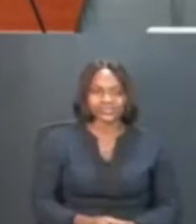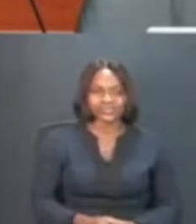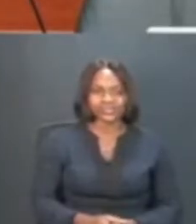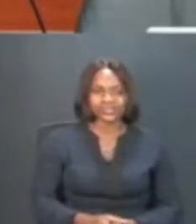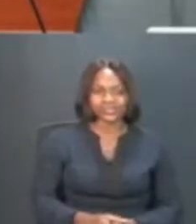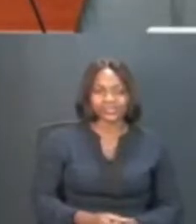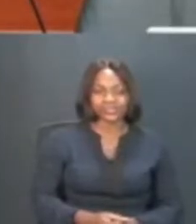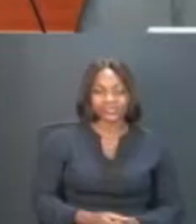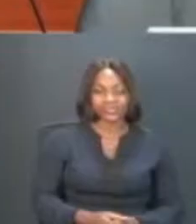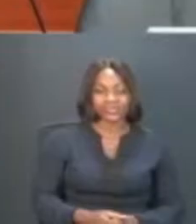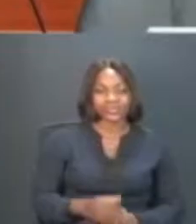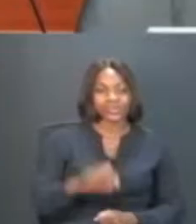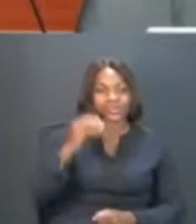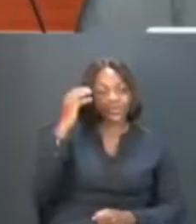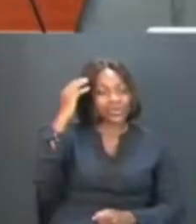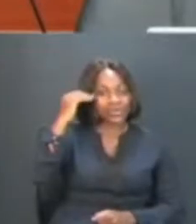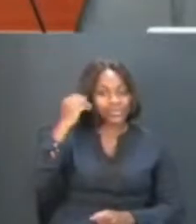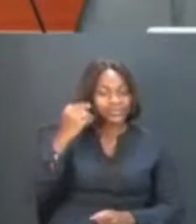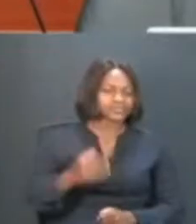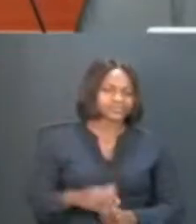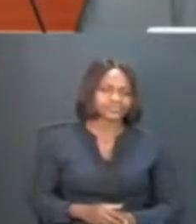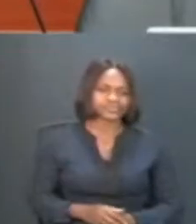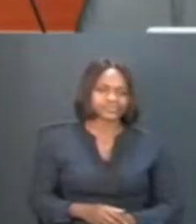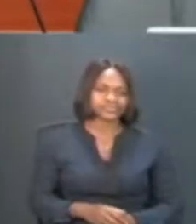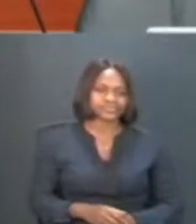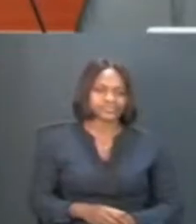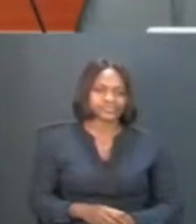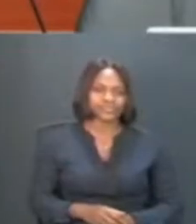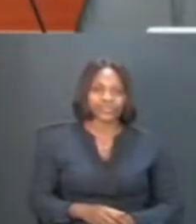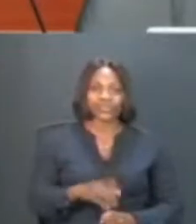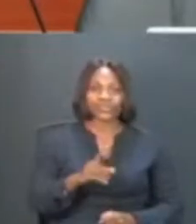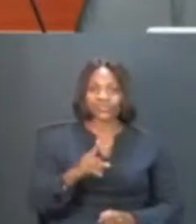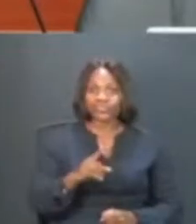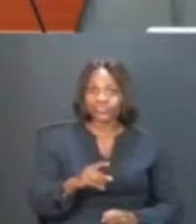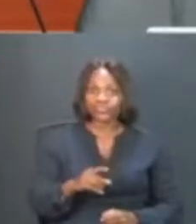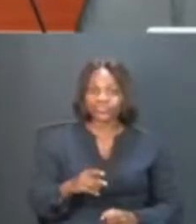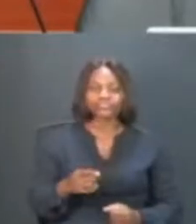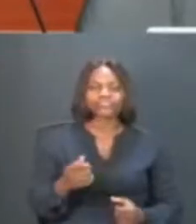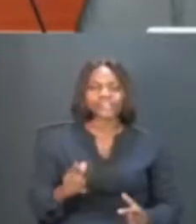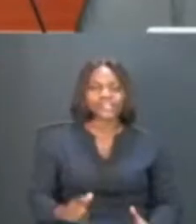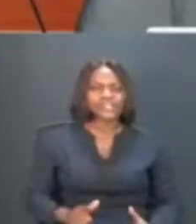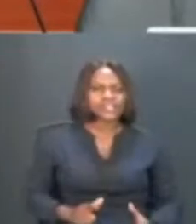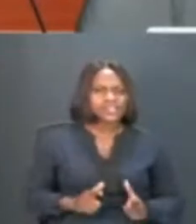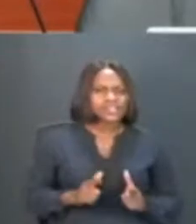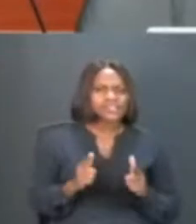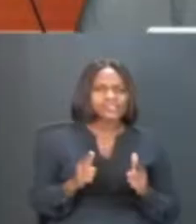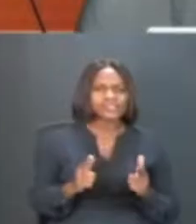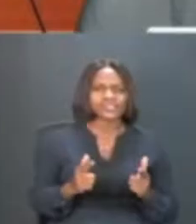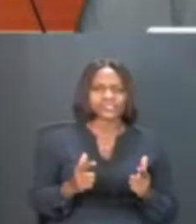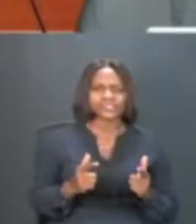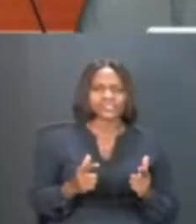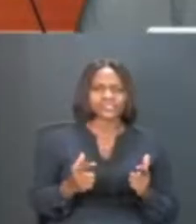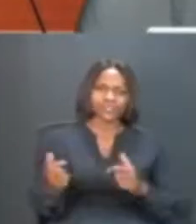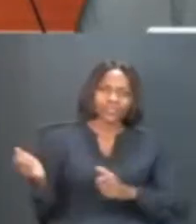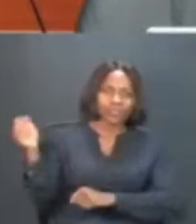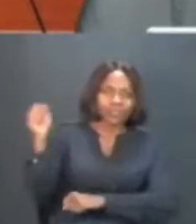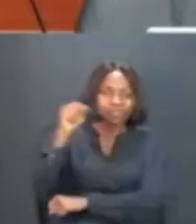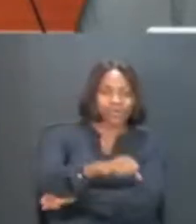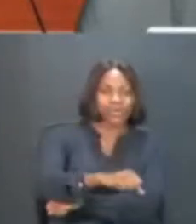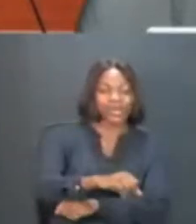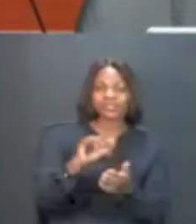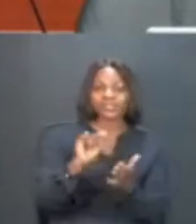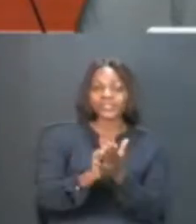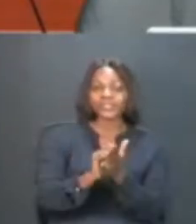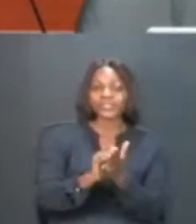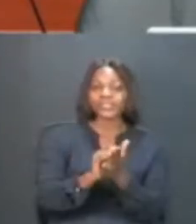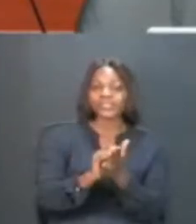because the possibility of survival is minimal unless God